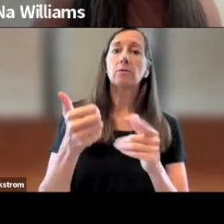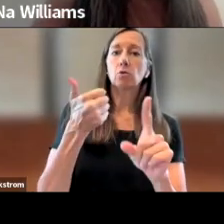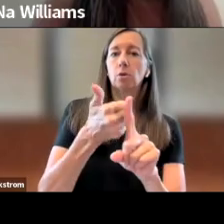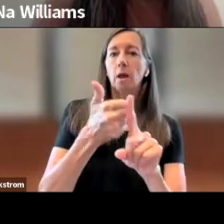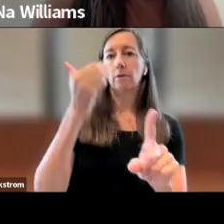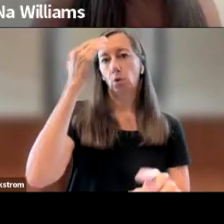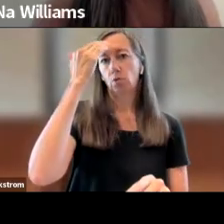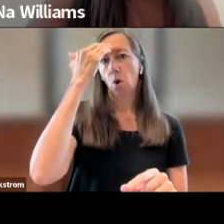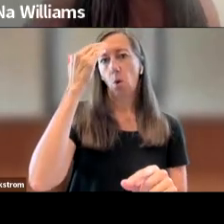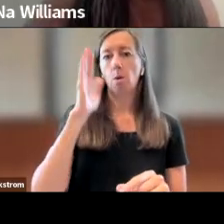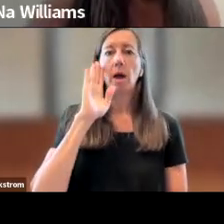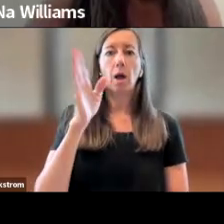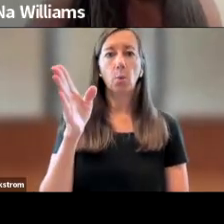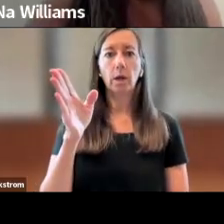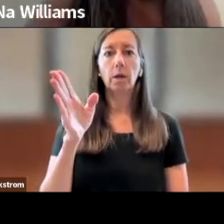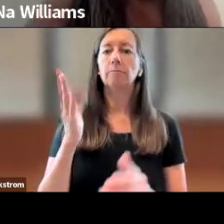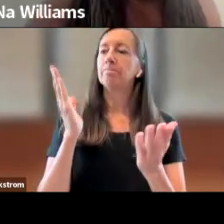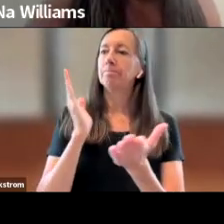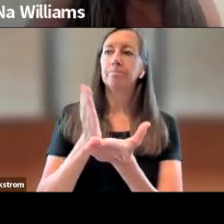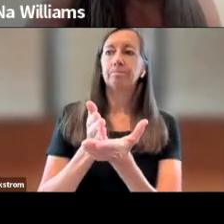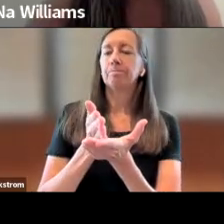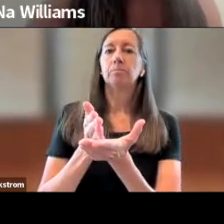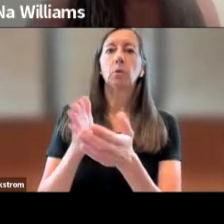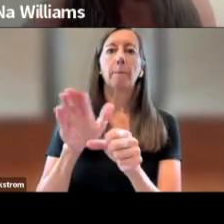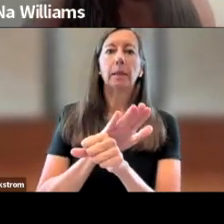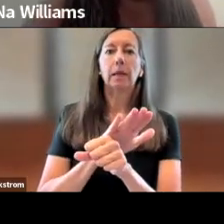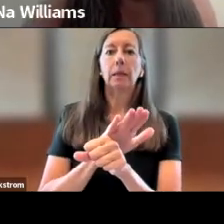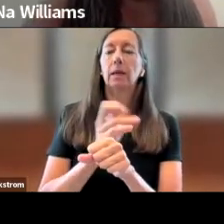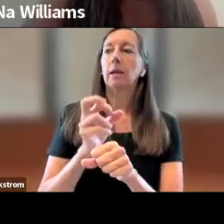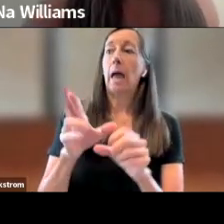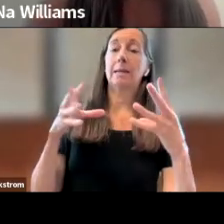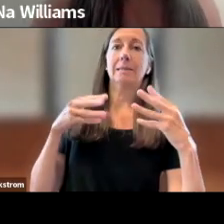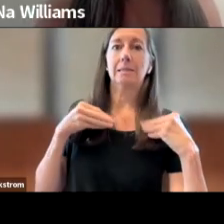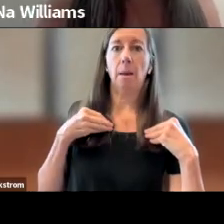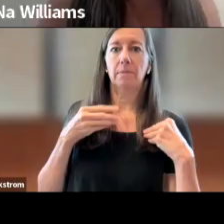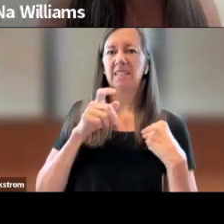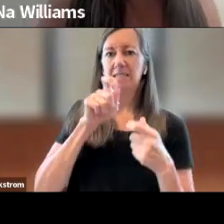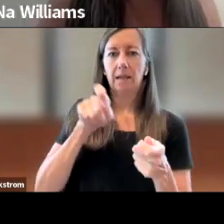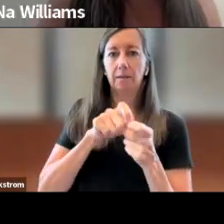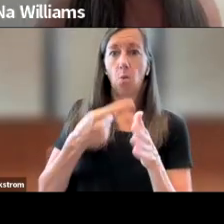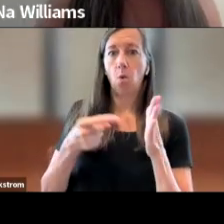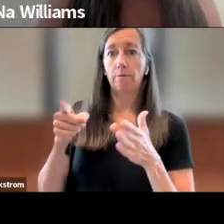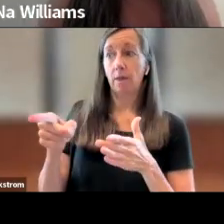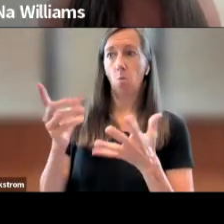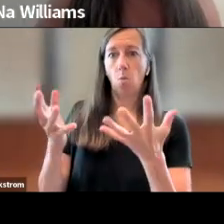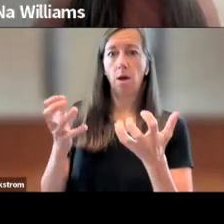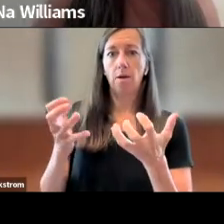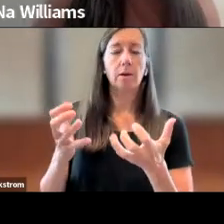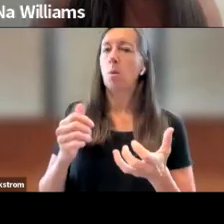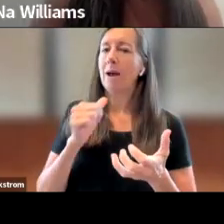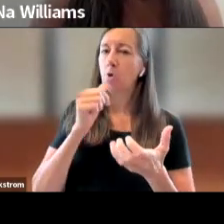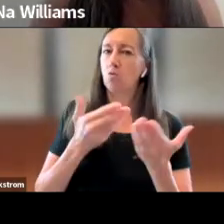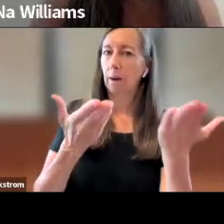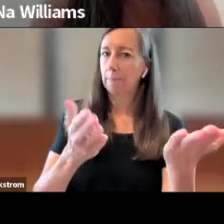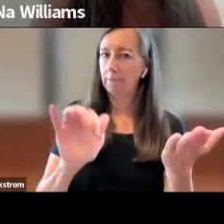fold completely and just go straight into what it is that they want, which I don't recommend. You walk away, or you come